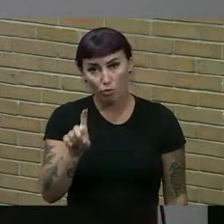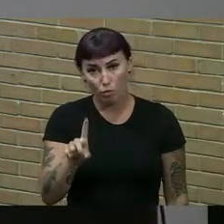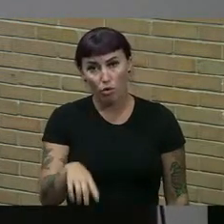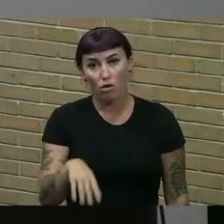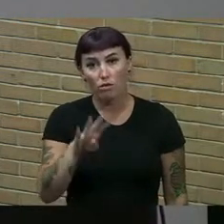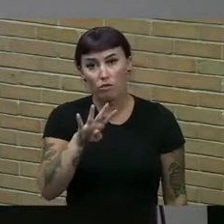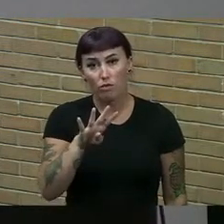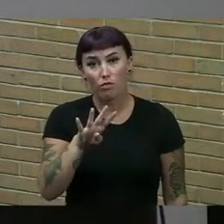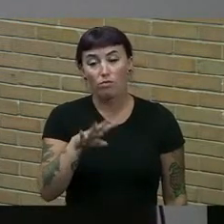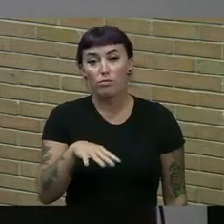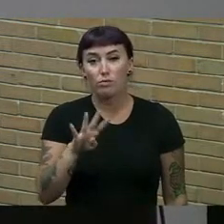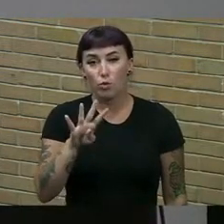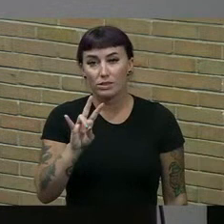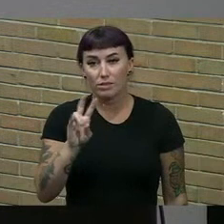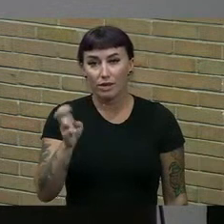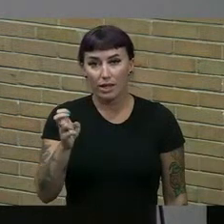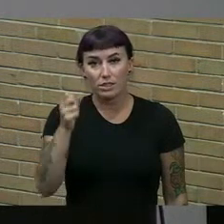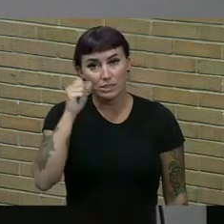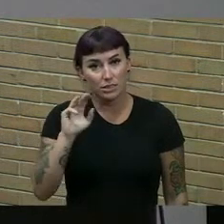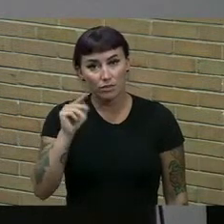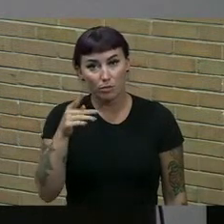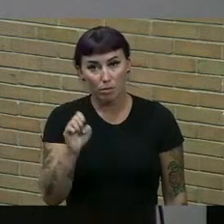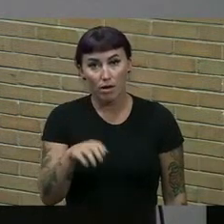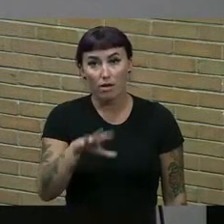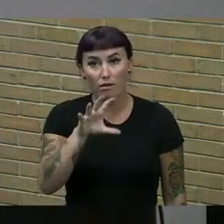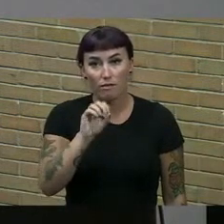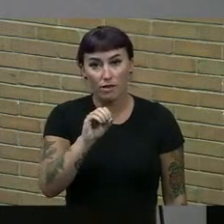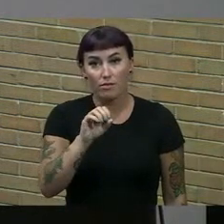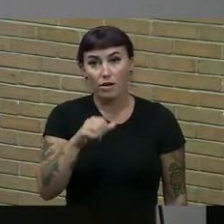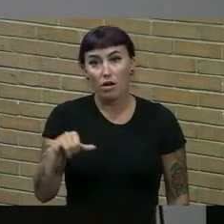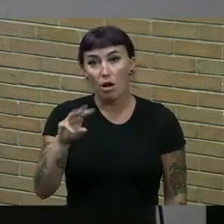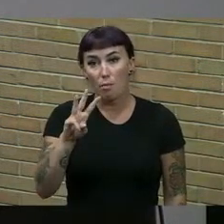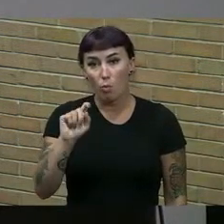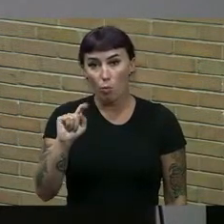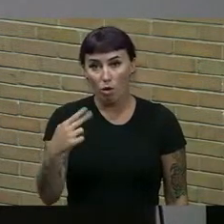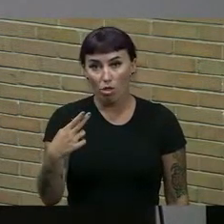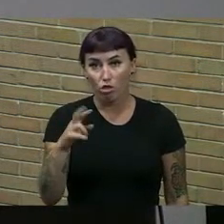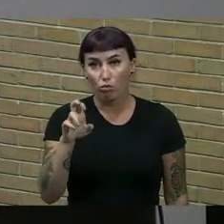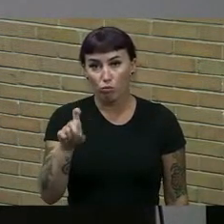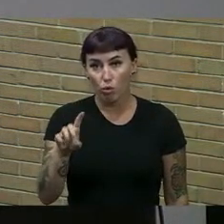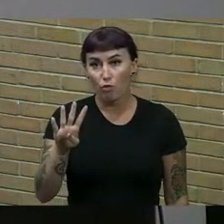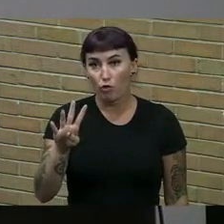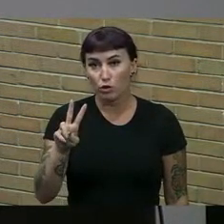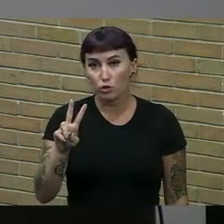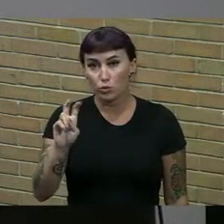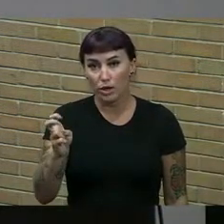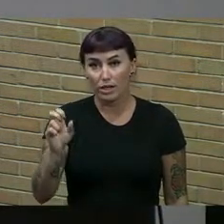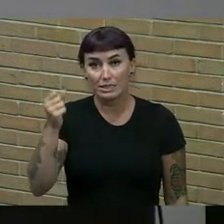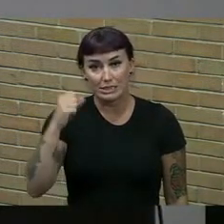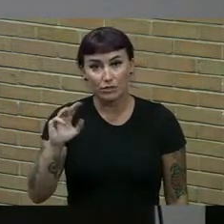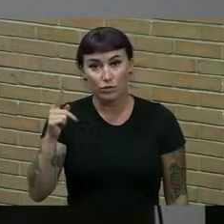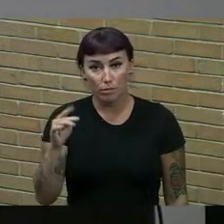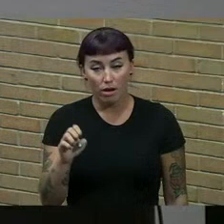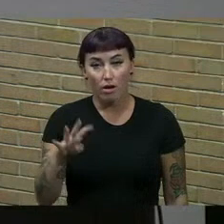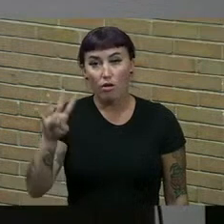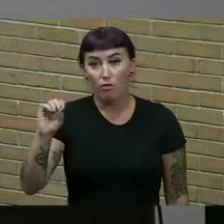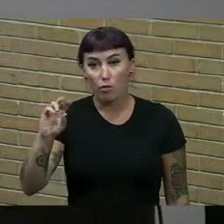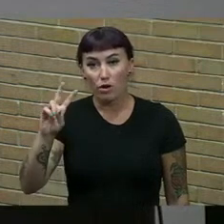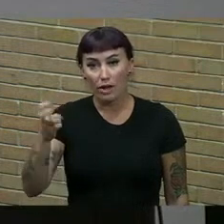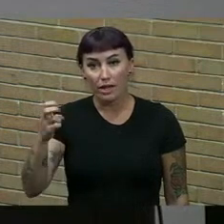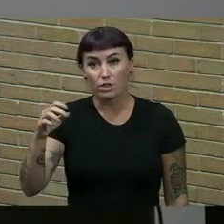a 47-inch silver maple, 50 Commonwealth Road, a 42-inch silver maple and a 40-inch American